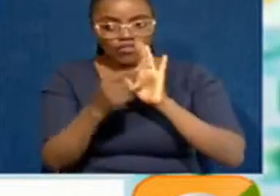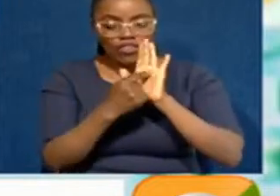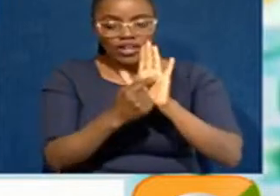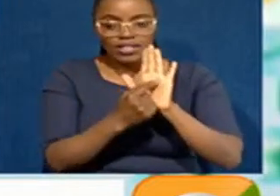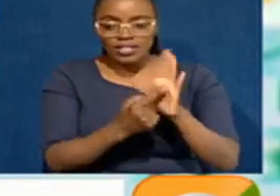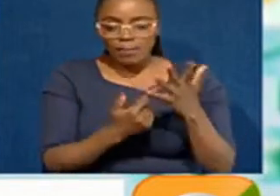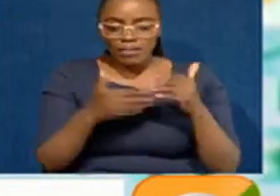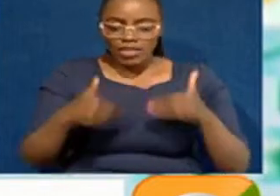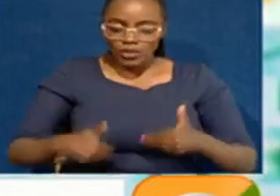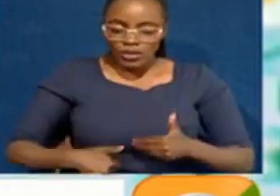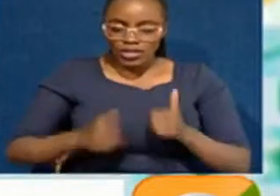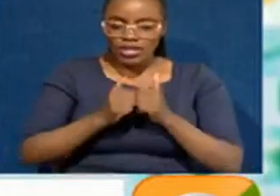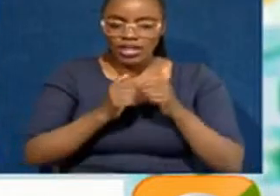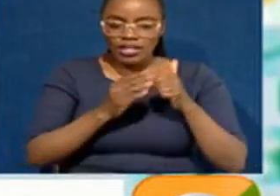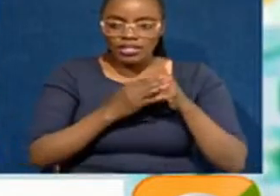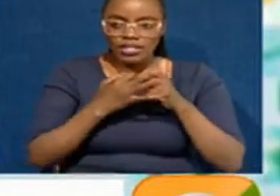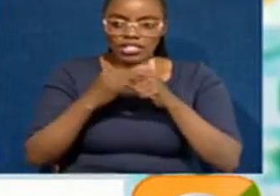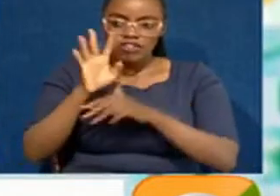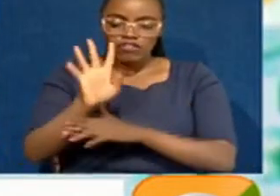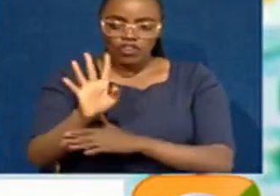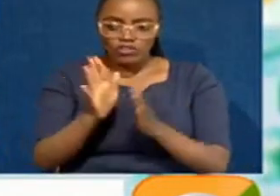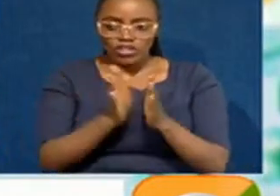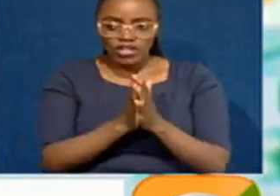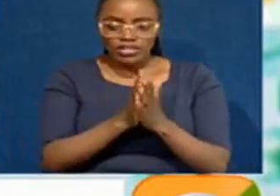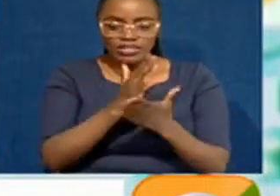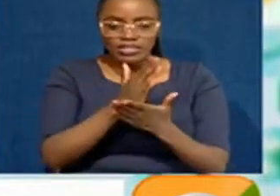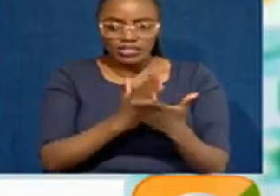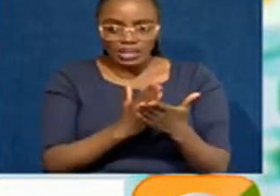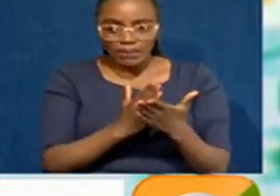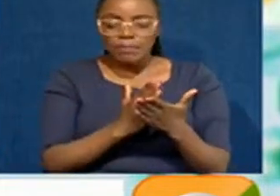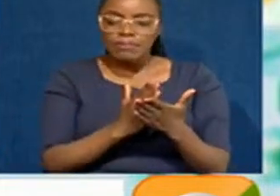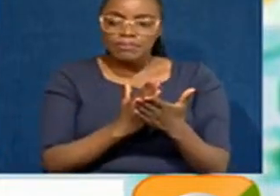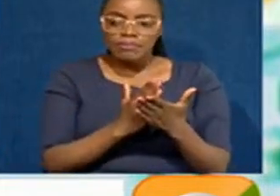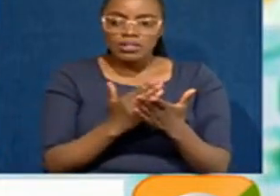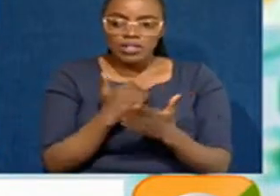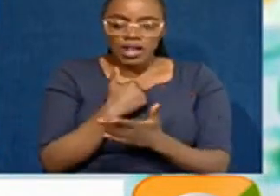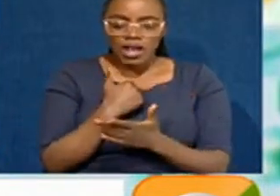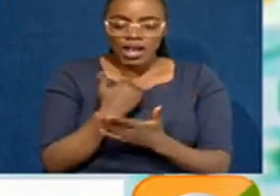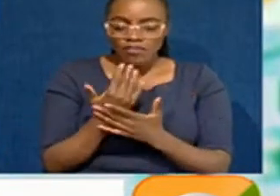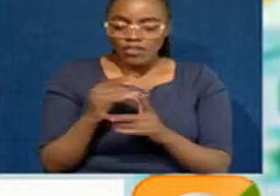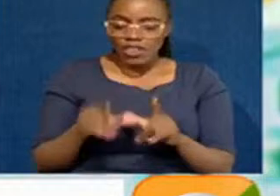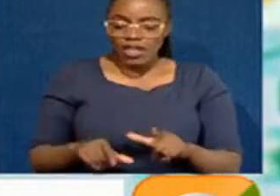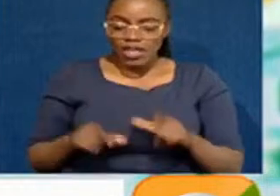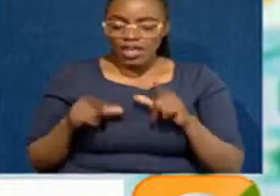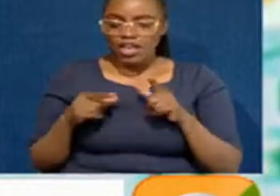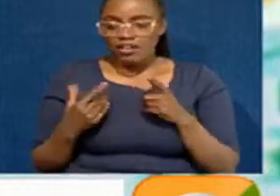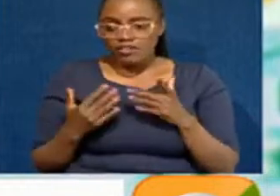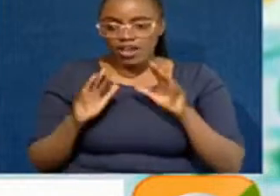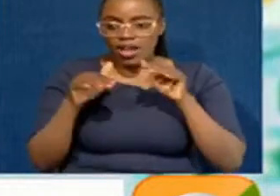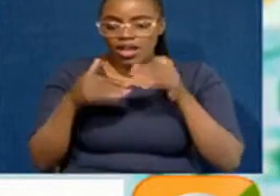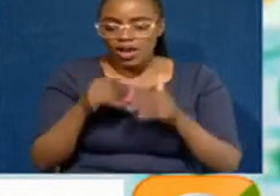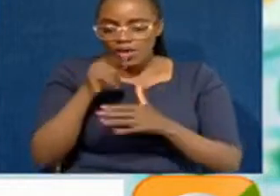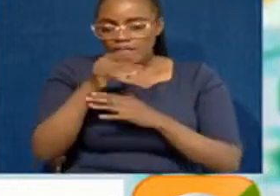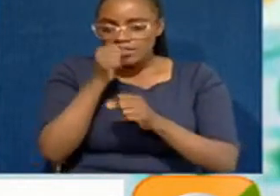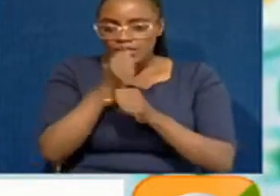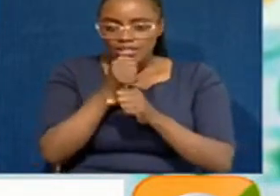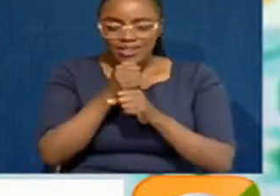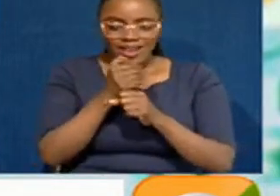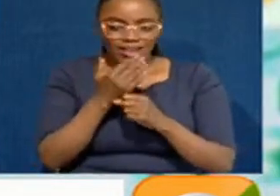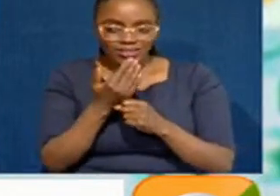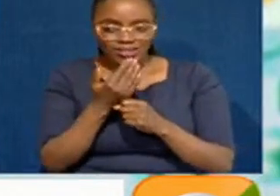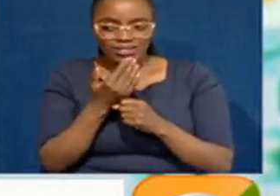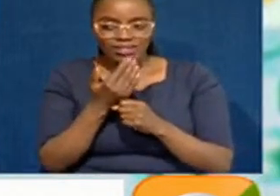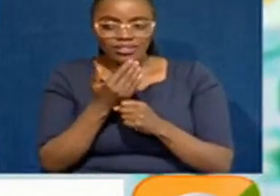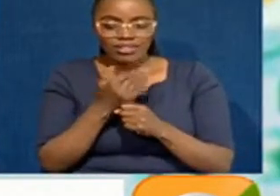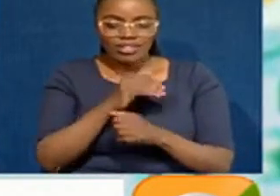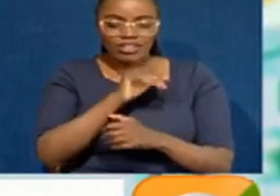of 1984, yeah. we are talking of actually some million plus lives perished. How about the recent drought, for example, of